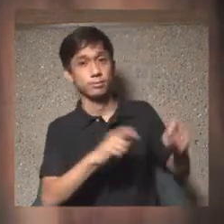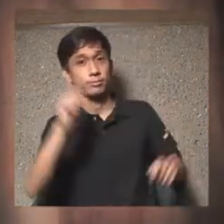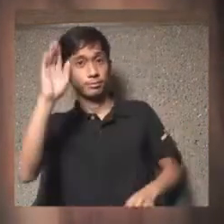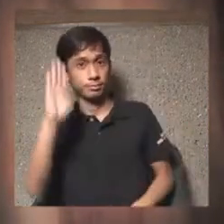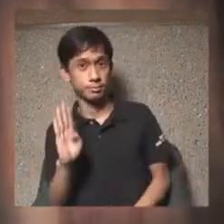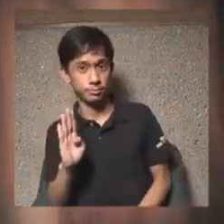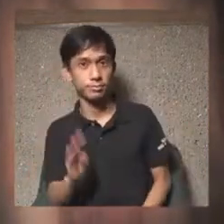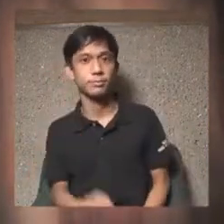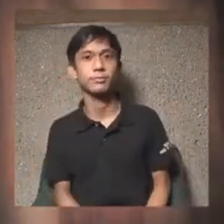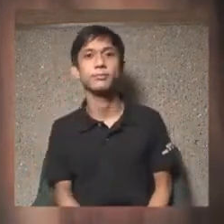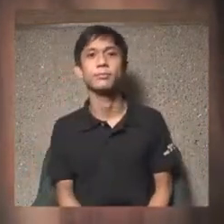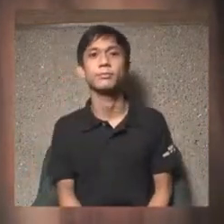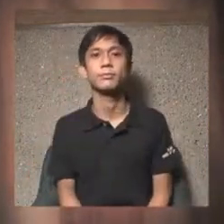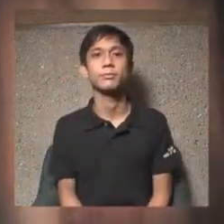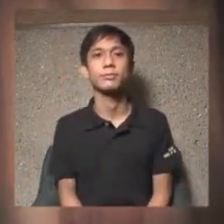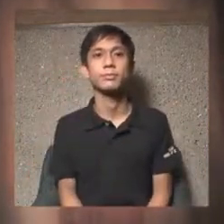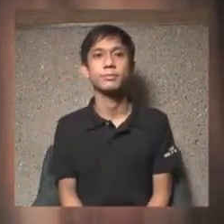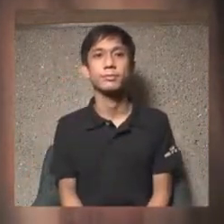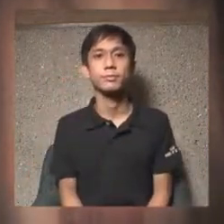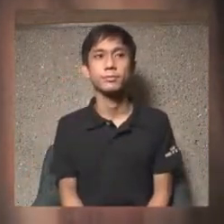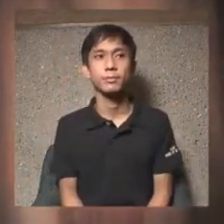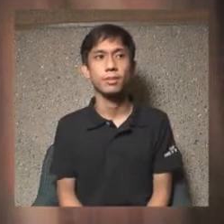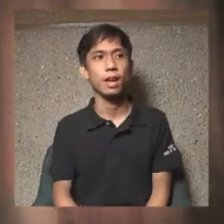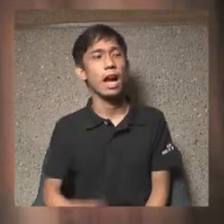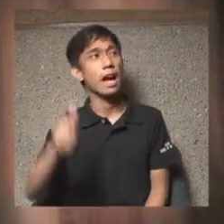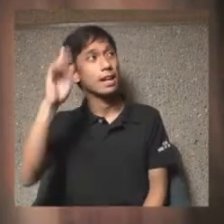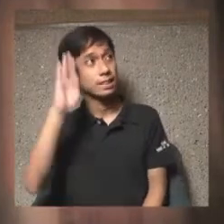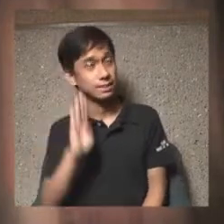God is still good.